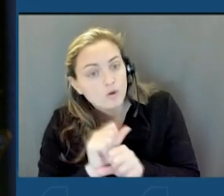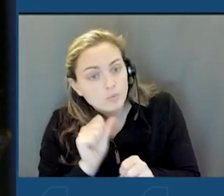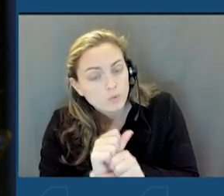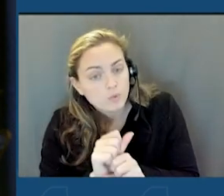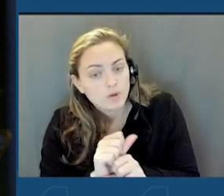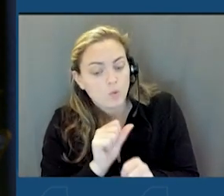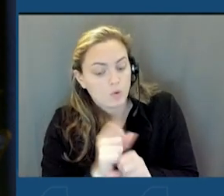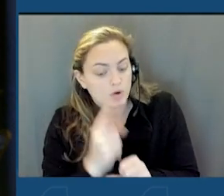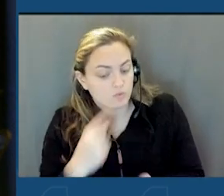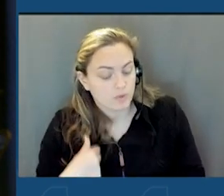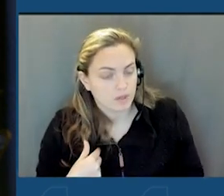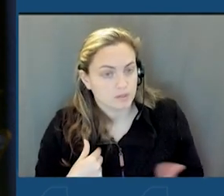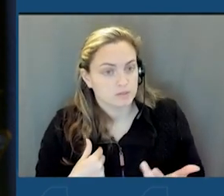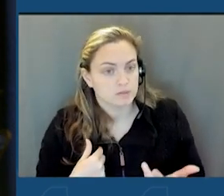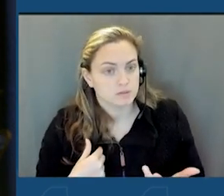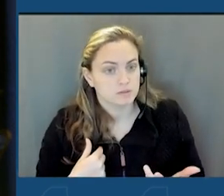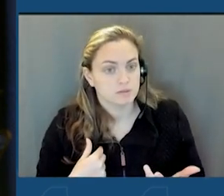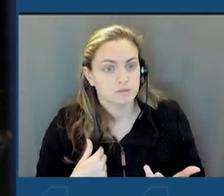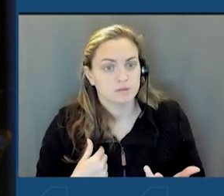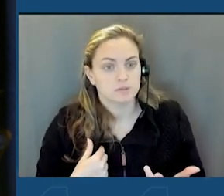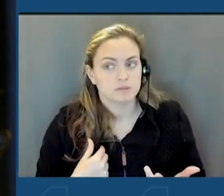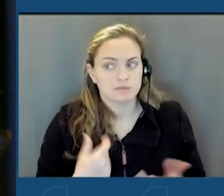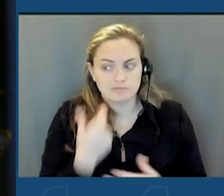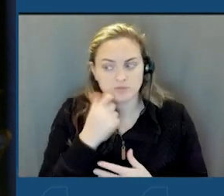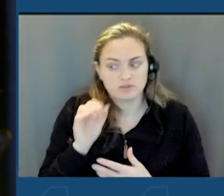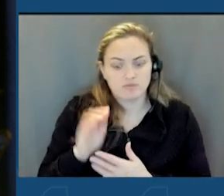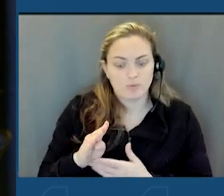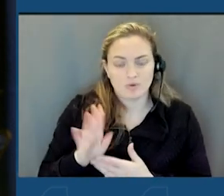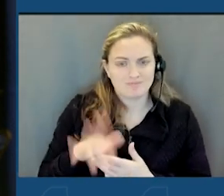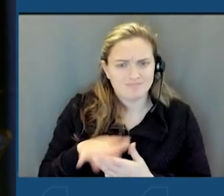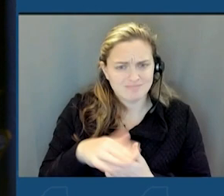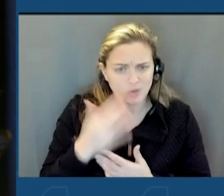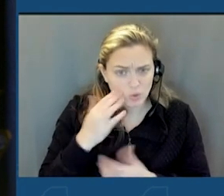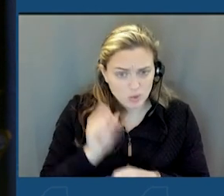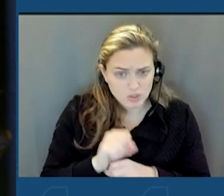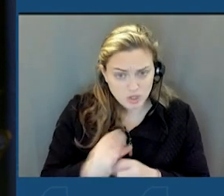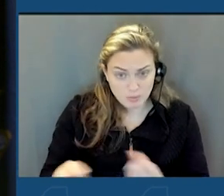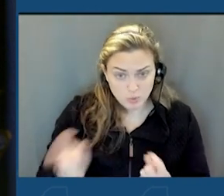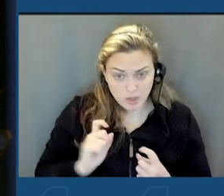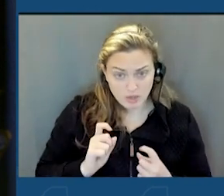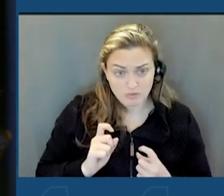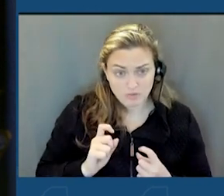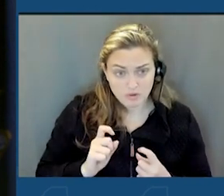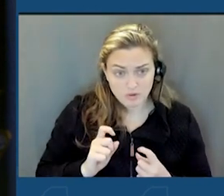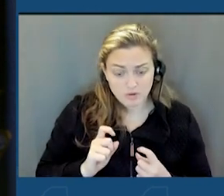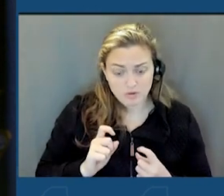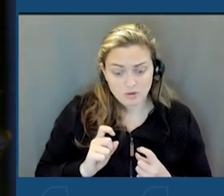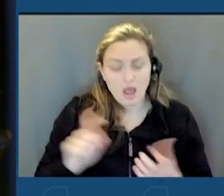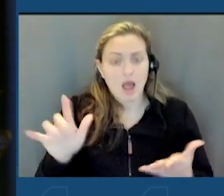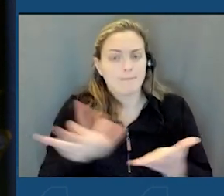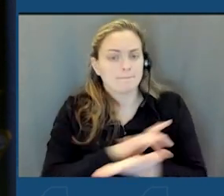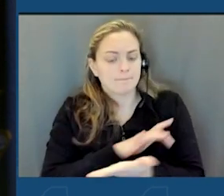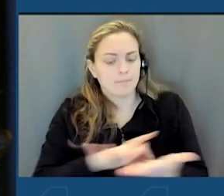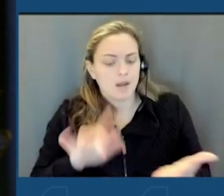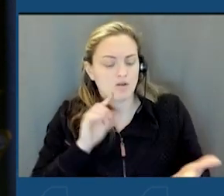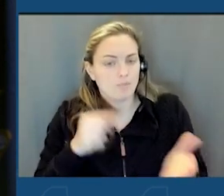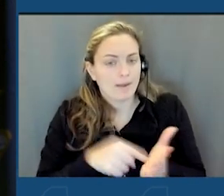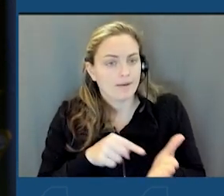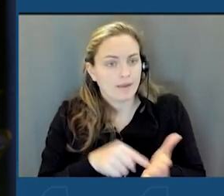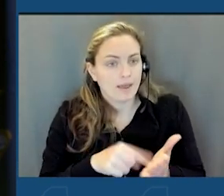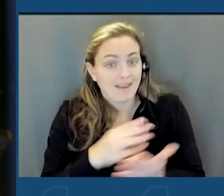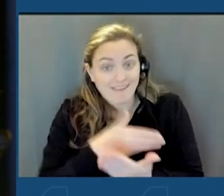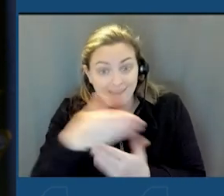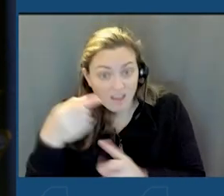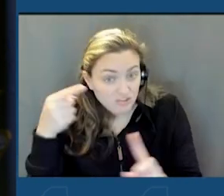me. She came to me this past February and said, Derek, you know the job you gave me allowed me to pay off all my debt. My next goal now